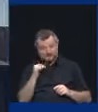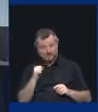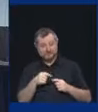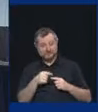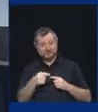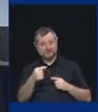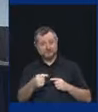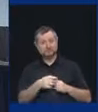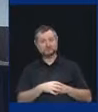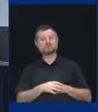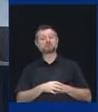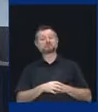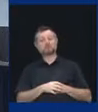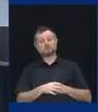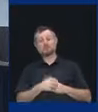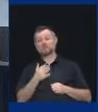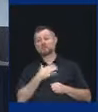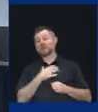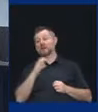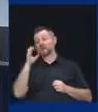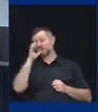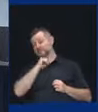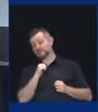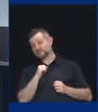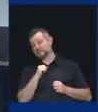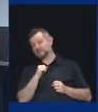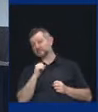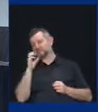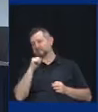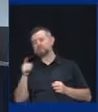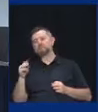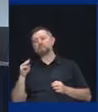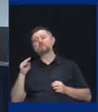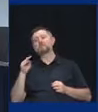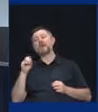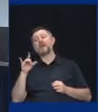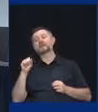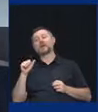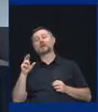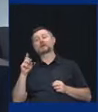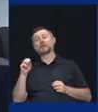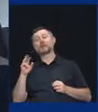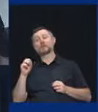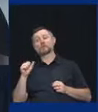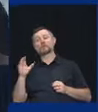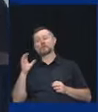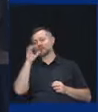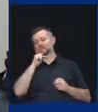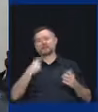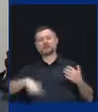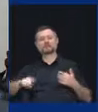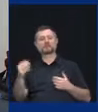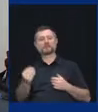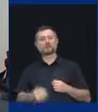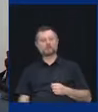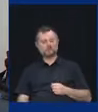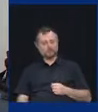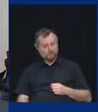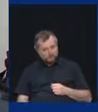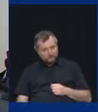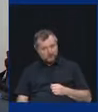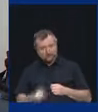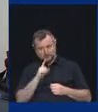I'm saying, does anyone else have a guess? I think a week from today. Oh, 7? Week and a half from